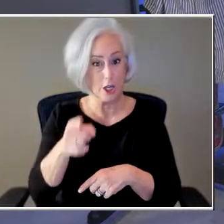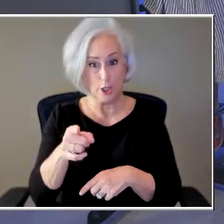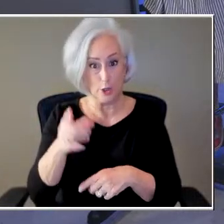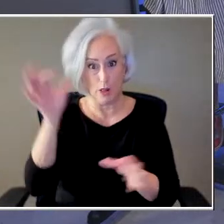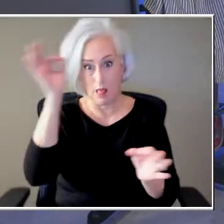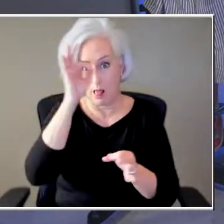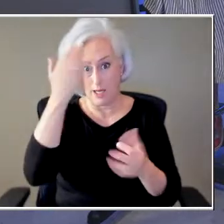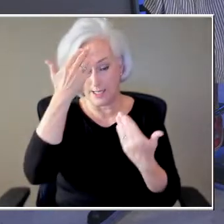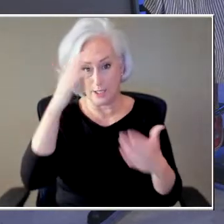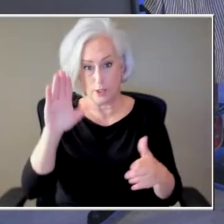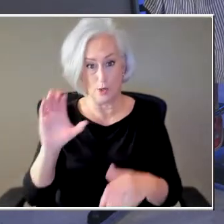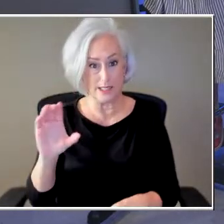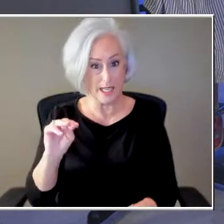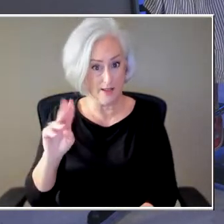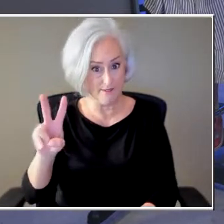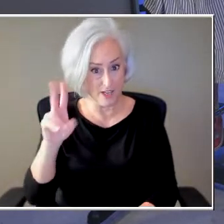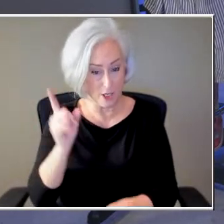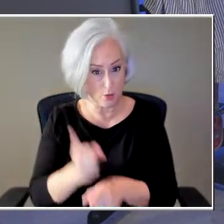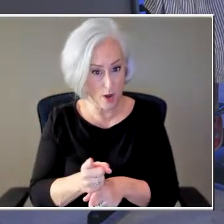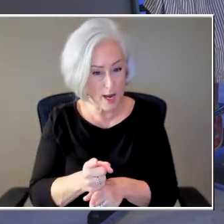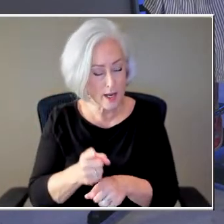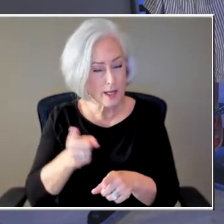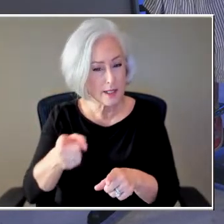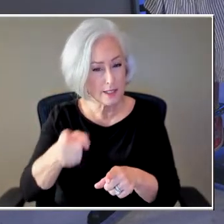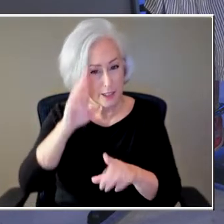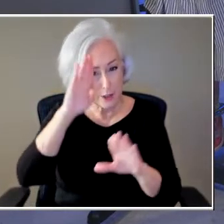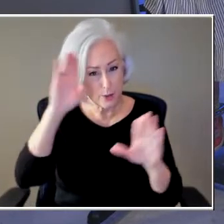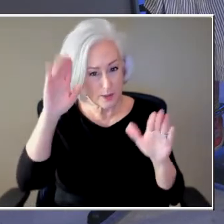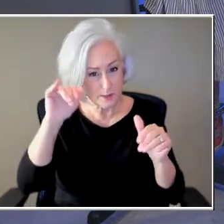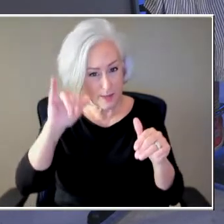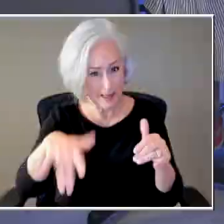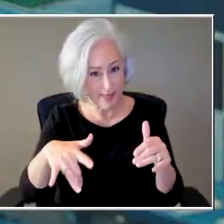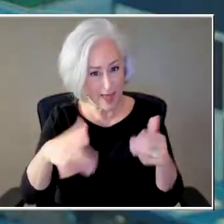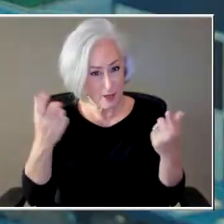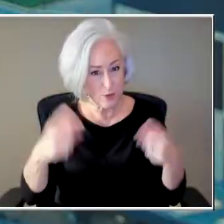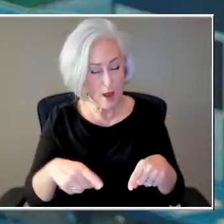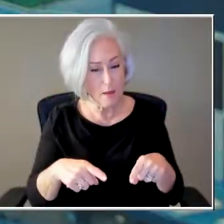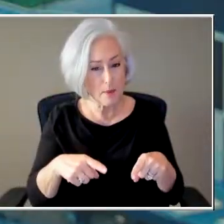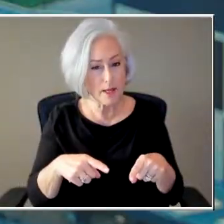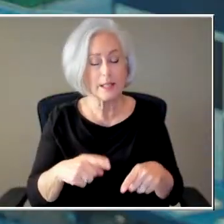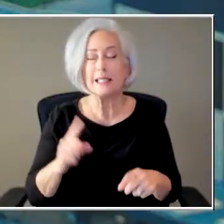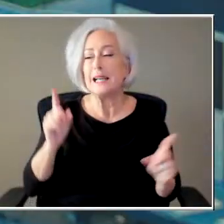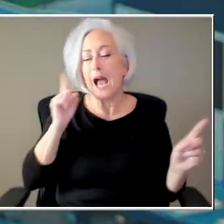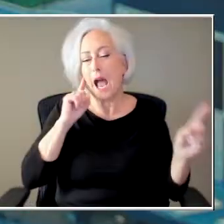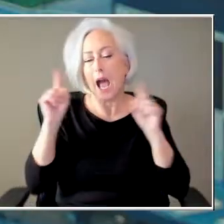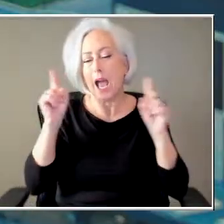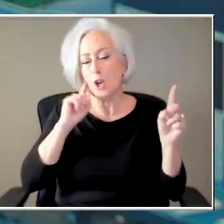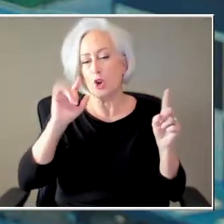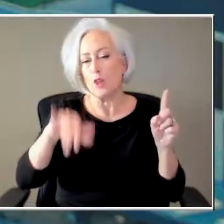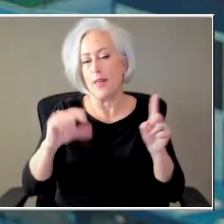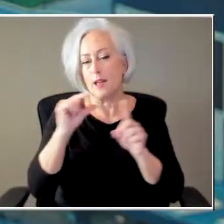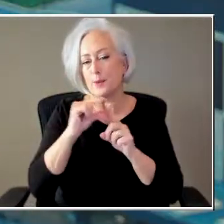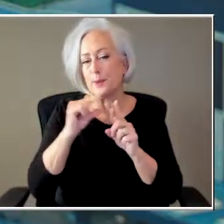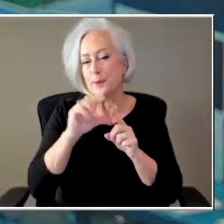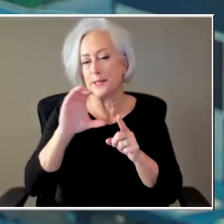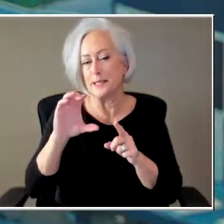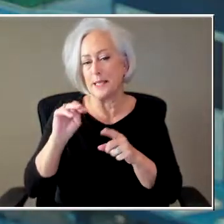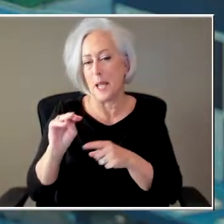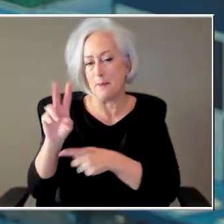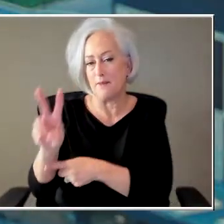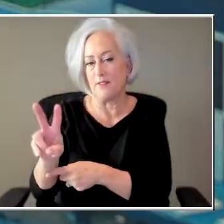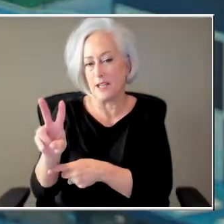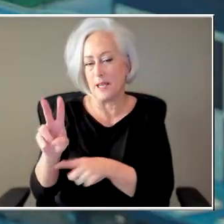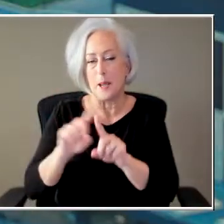heard of that, or were you expecting anything like that to come about? I had heard of it, but I didn't really know much about what